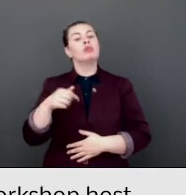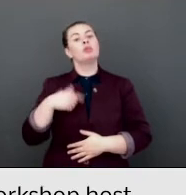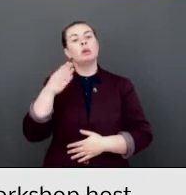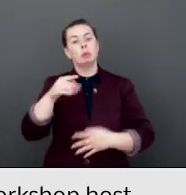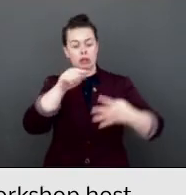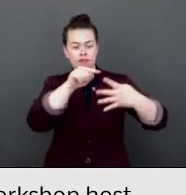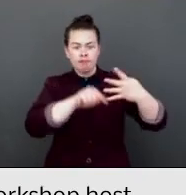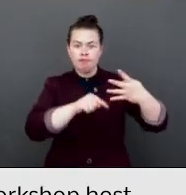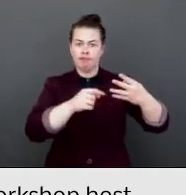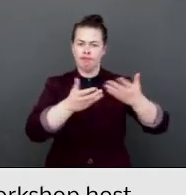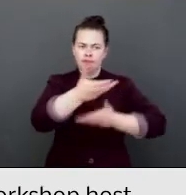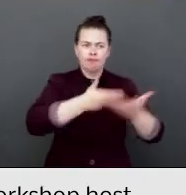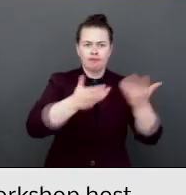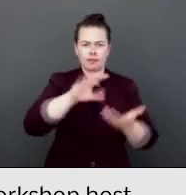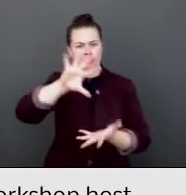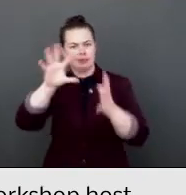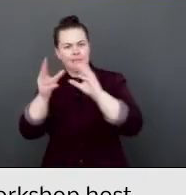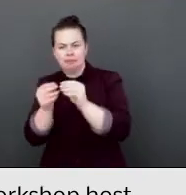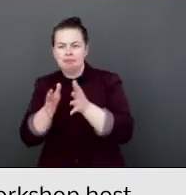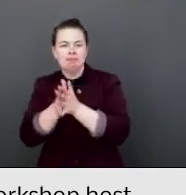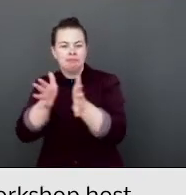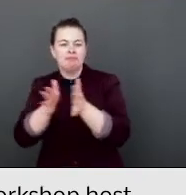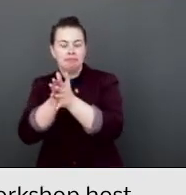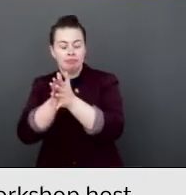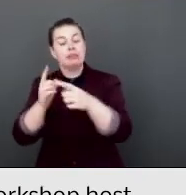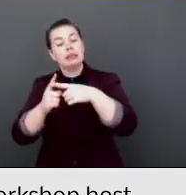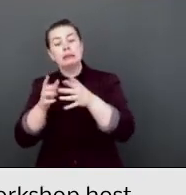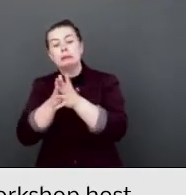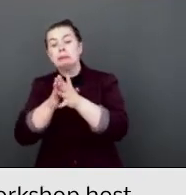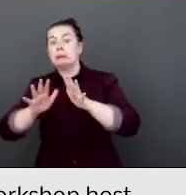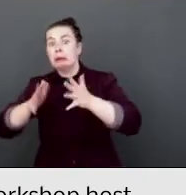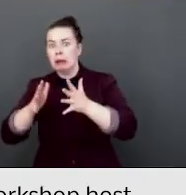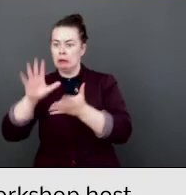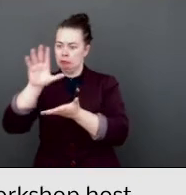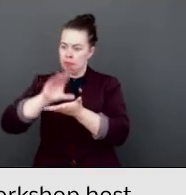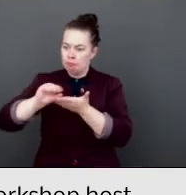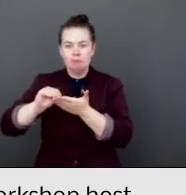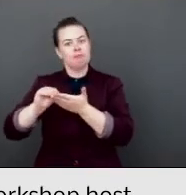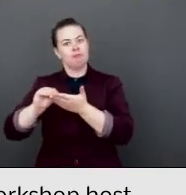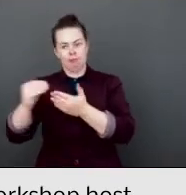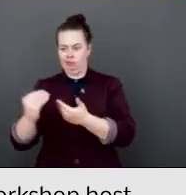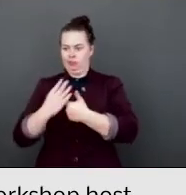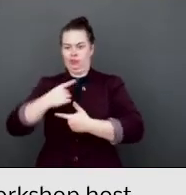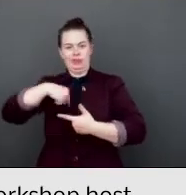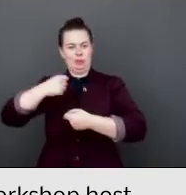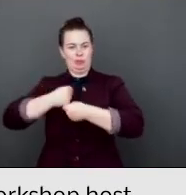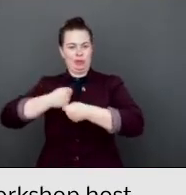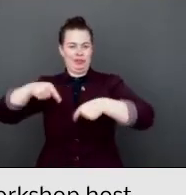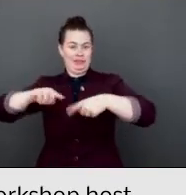will summarize the results of the workshops and how the results will be processed to form the actions of